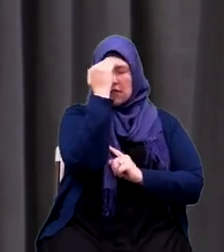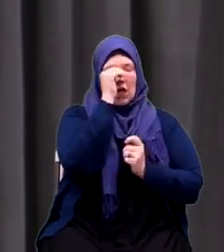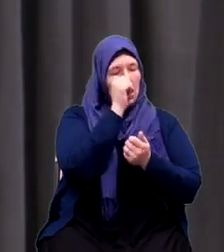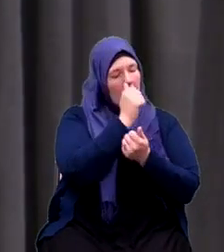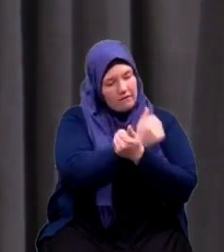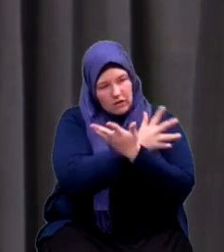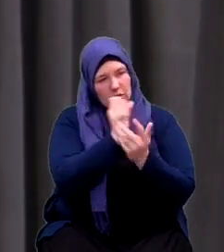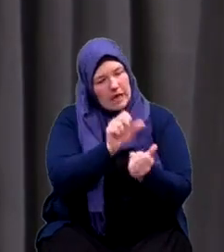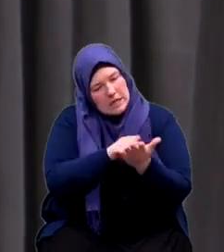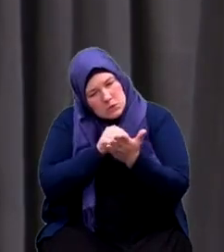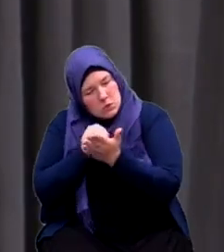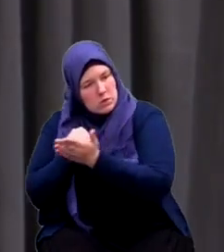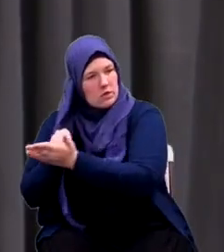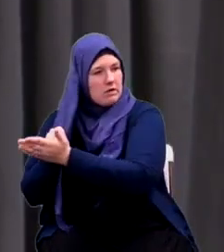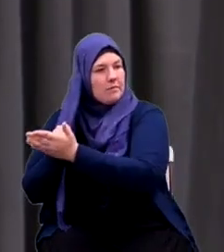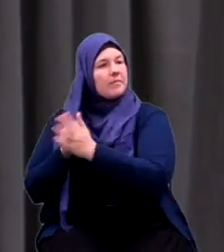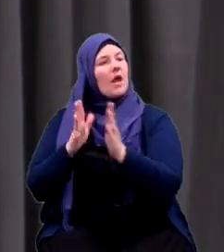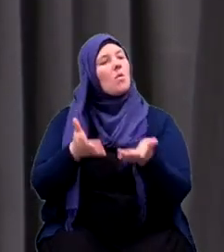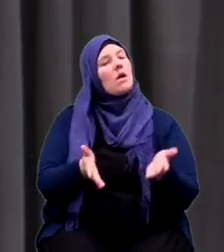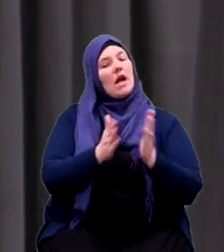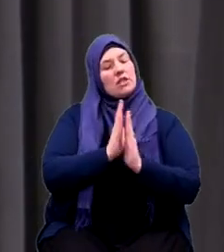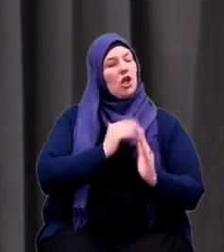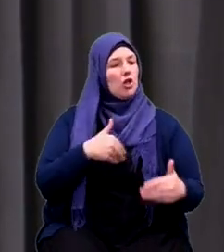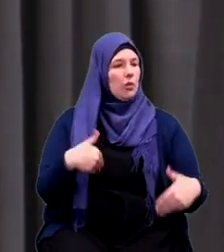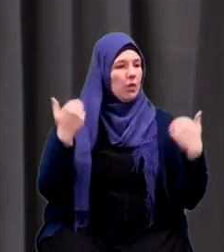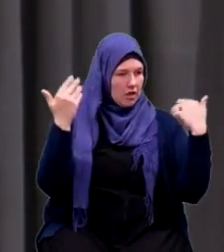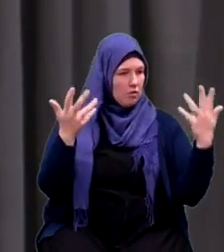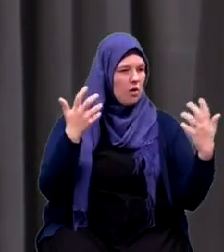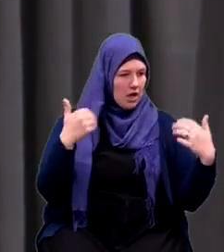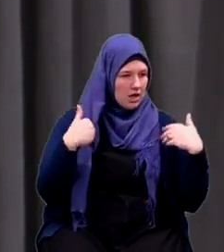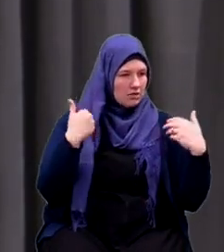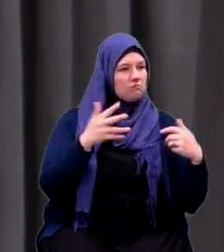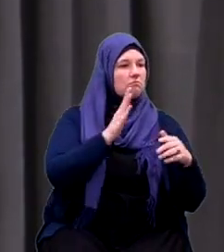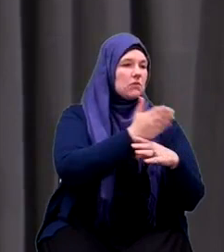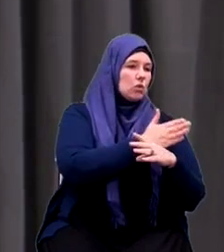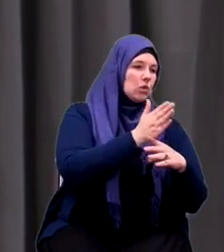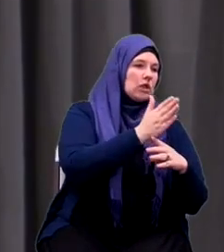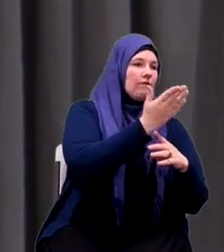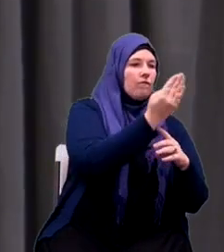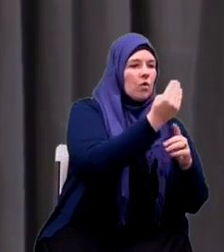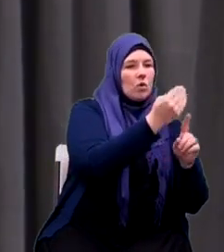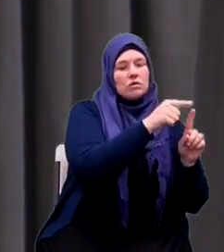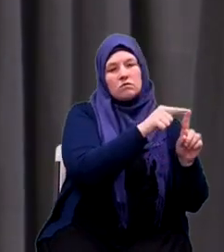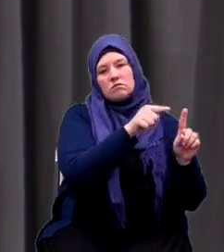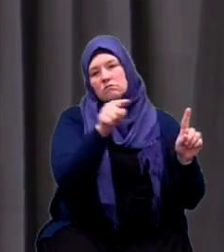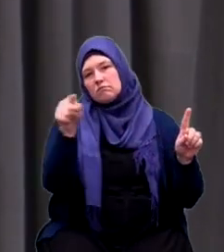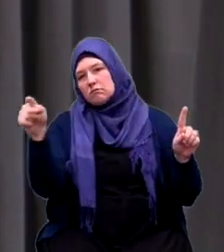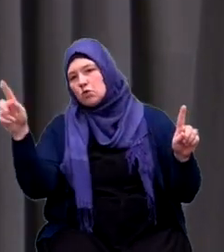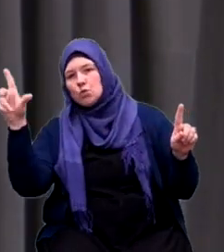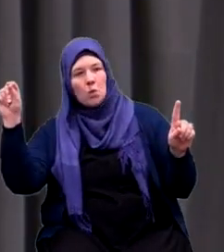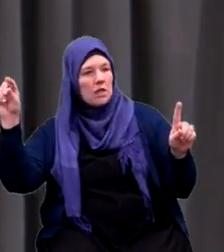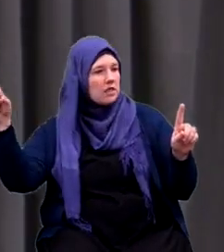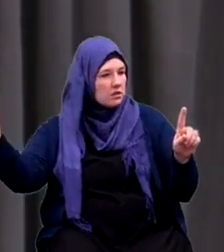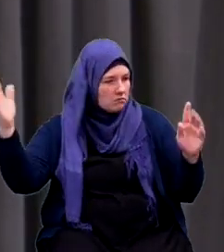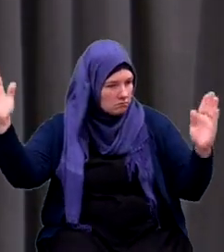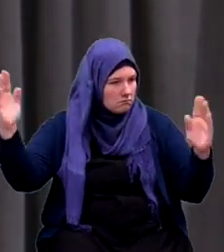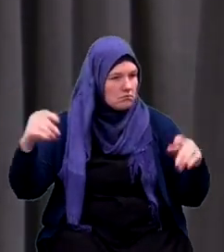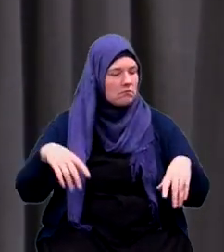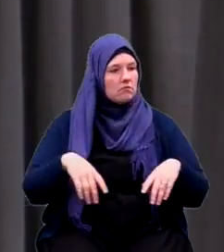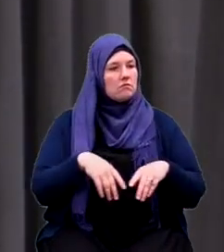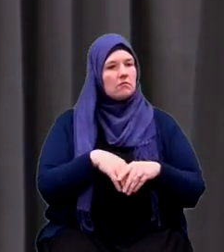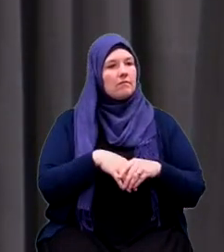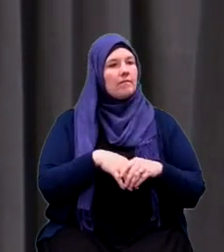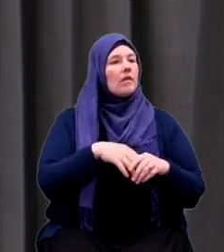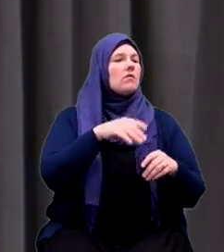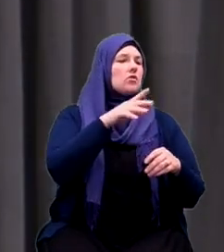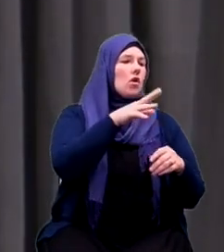of knowledge. So I want to ask our youth, if up to high school and down into